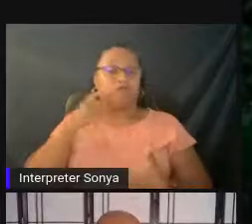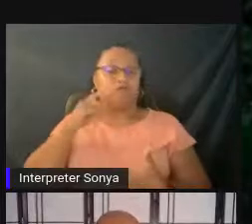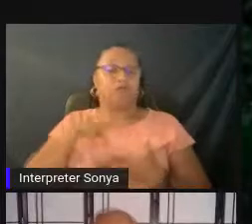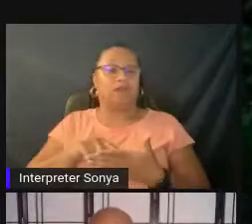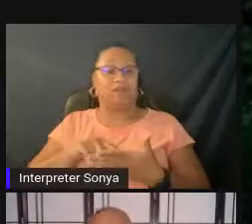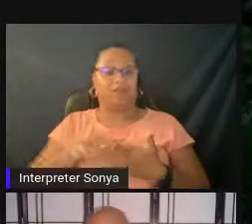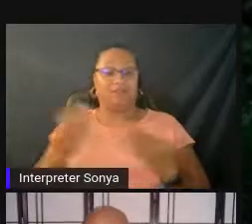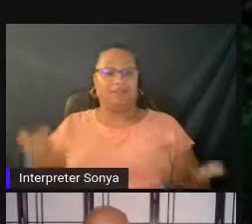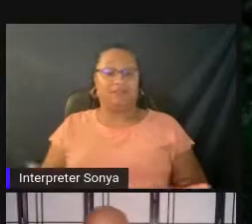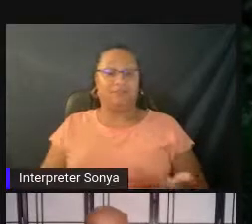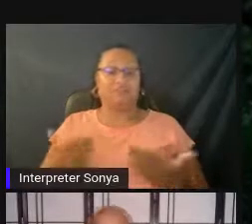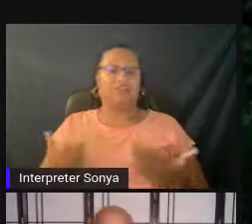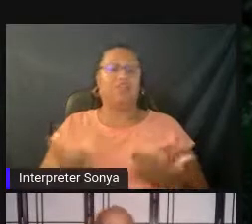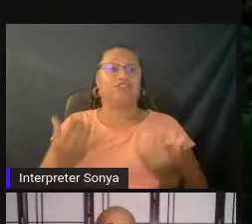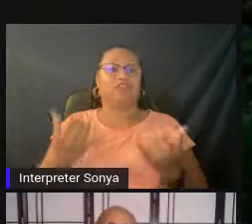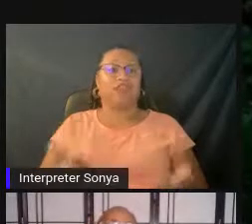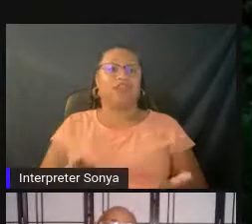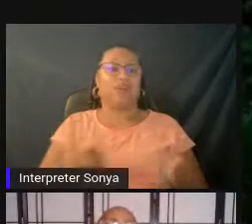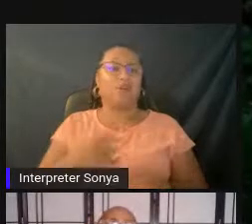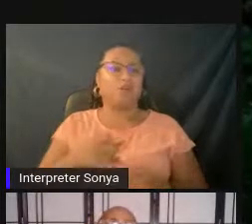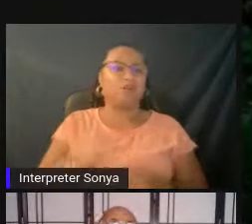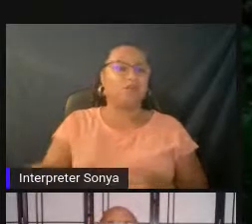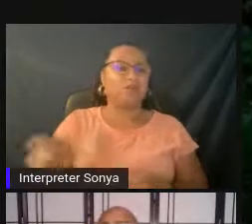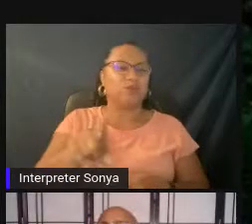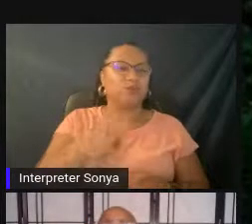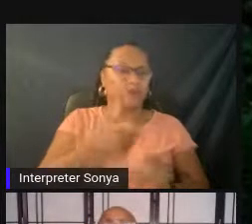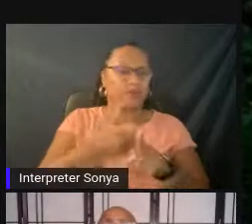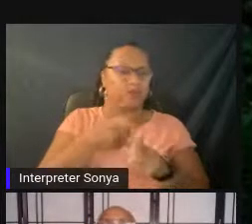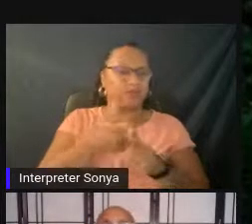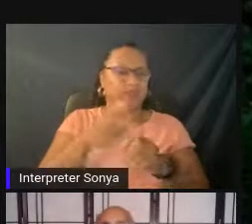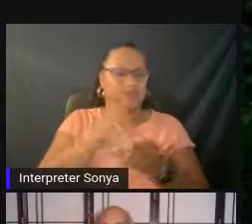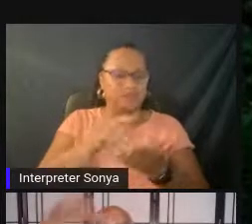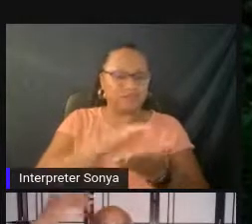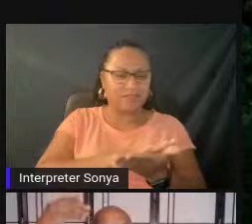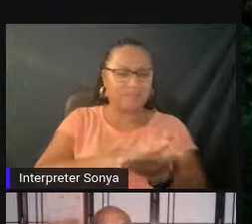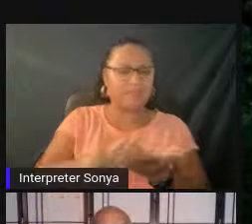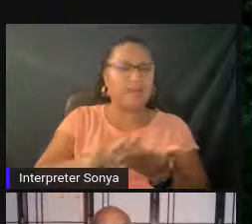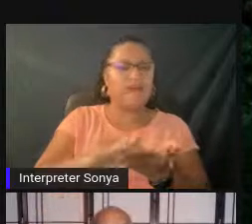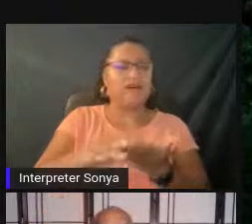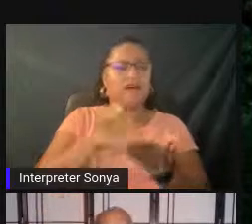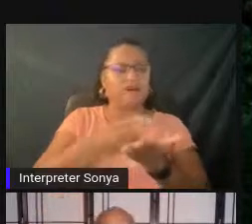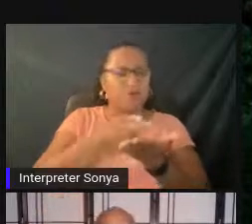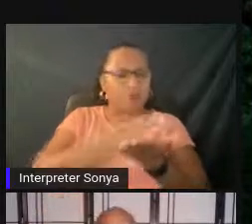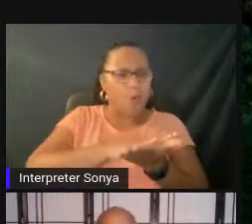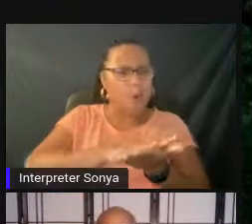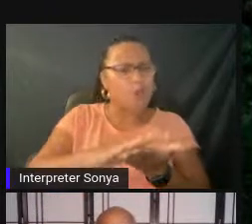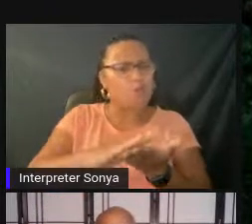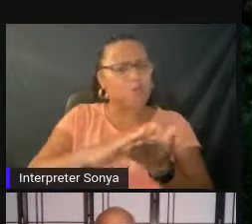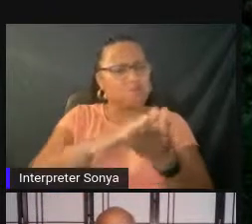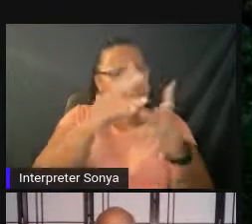here and right now, you are a divine and holy being.